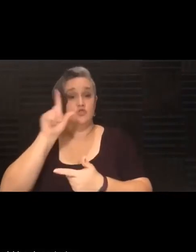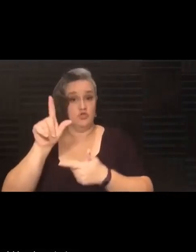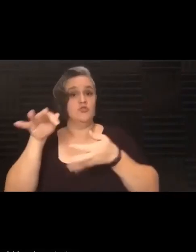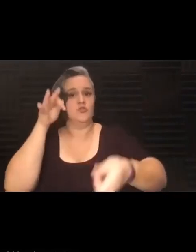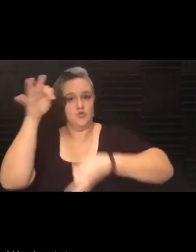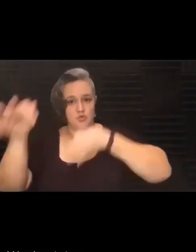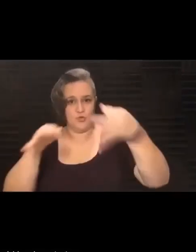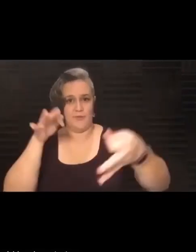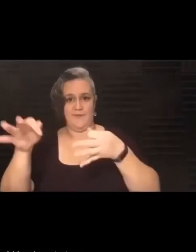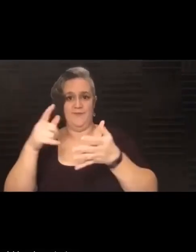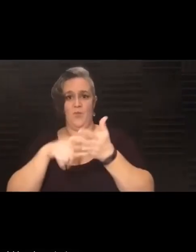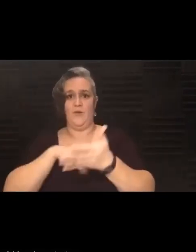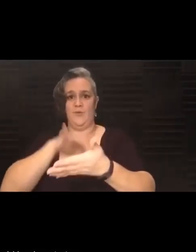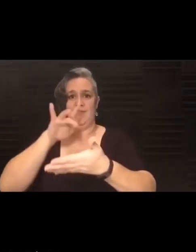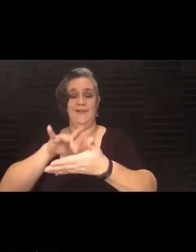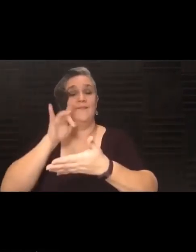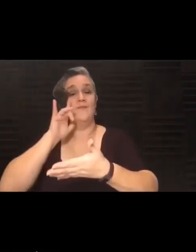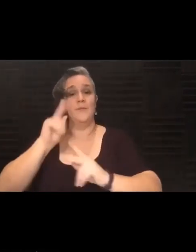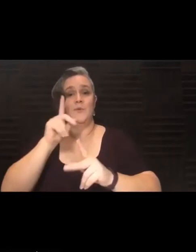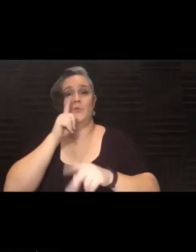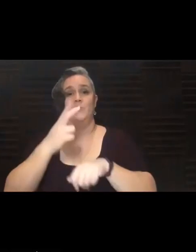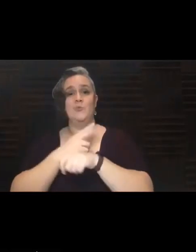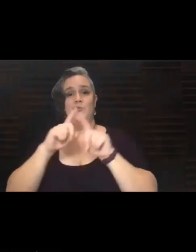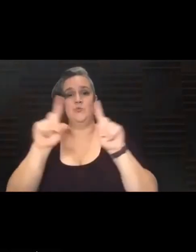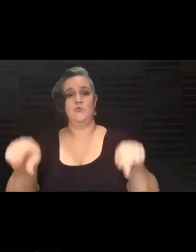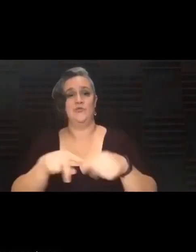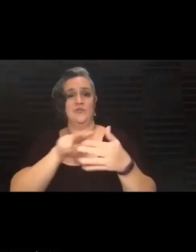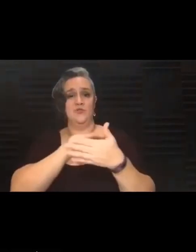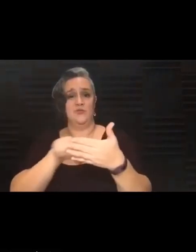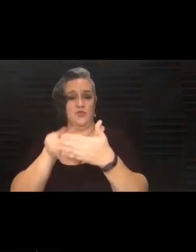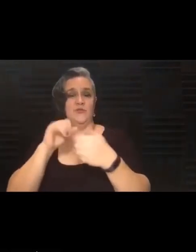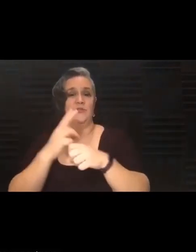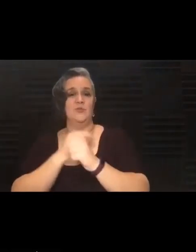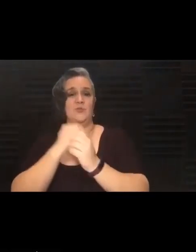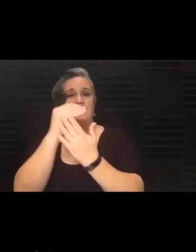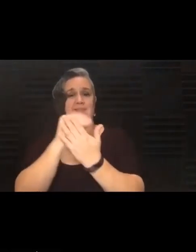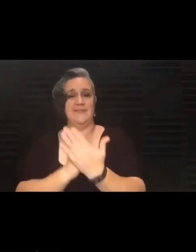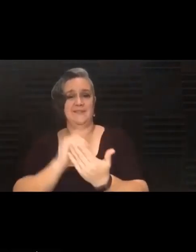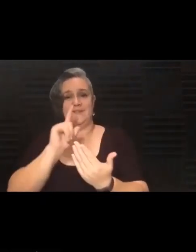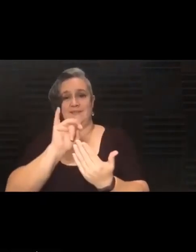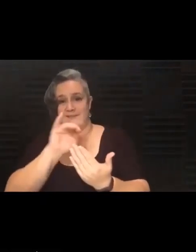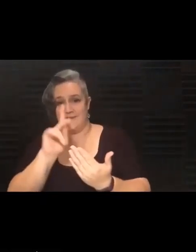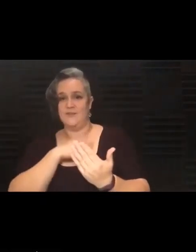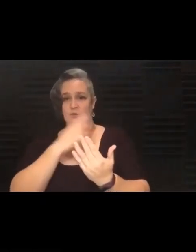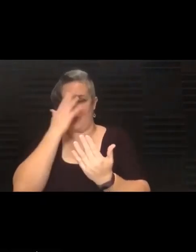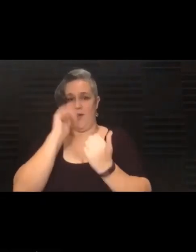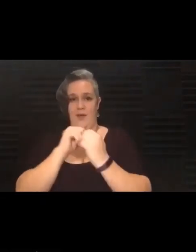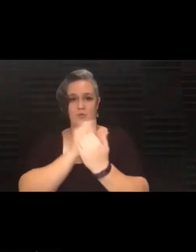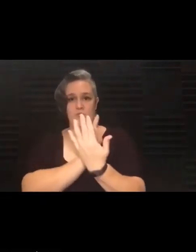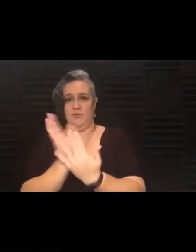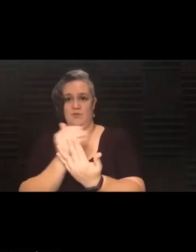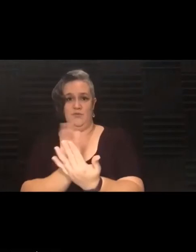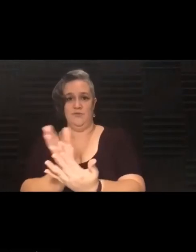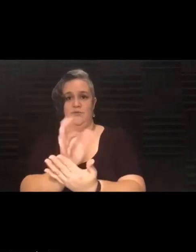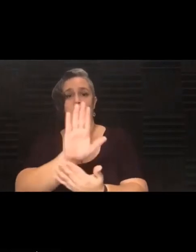Reason being is that screen reader users will be able to use a list of links to navigate through your